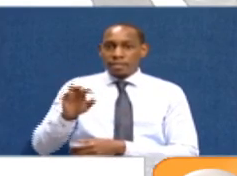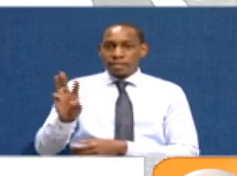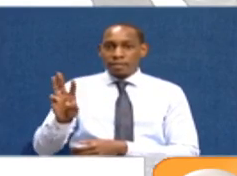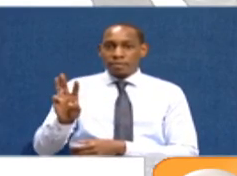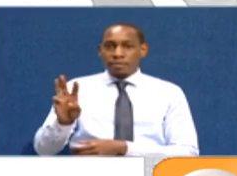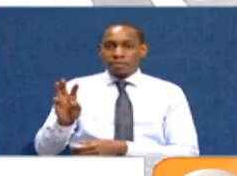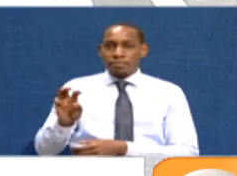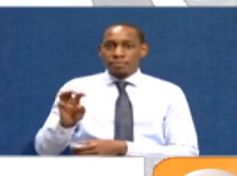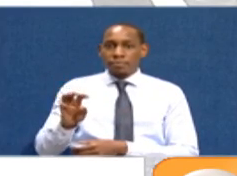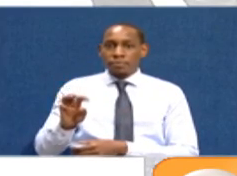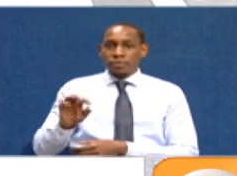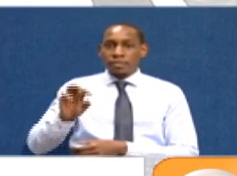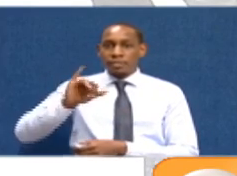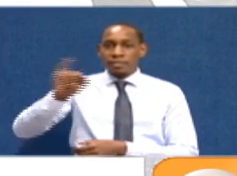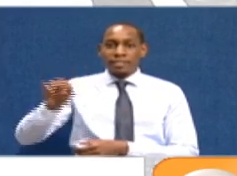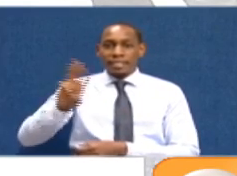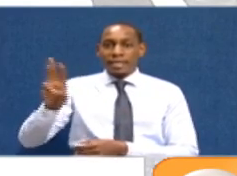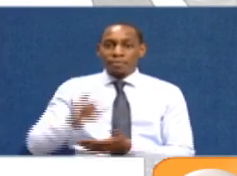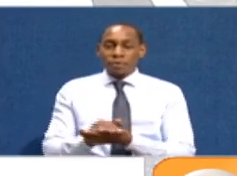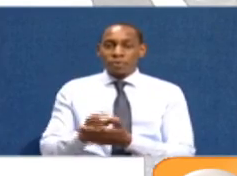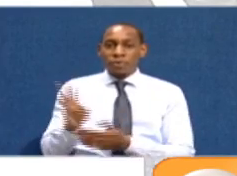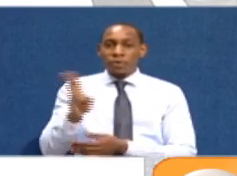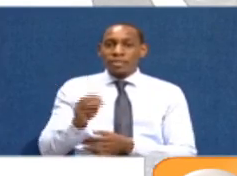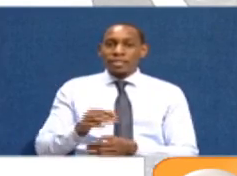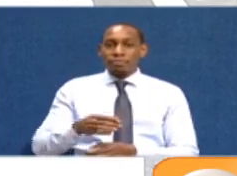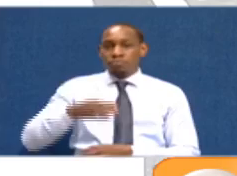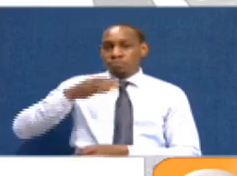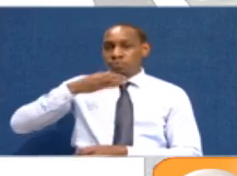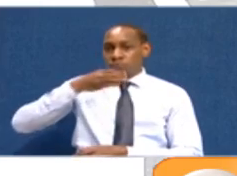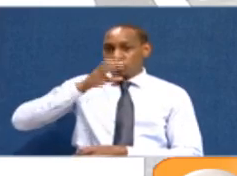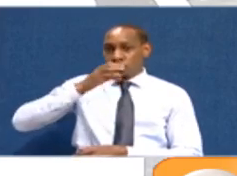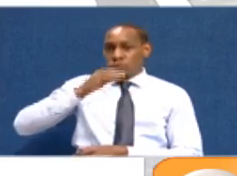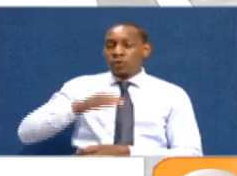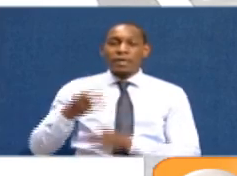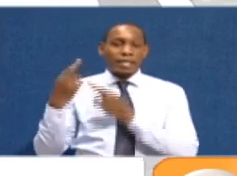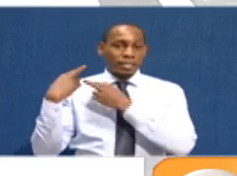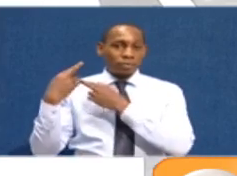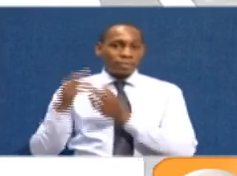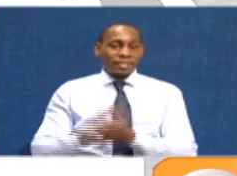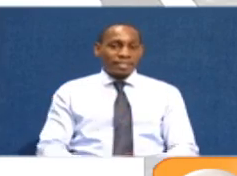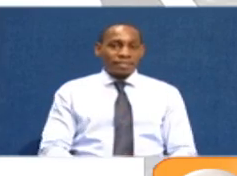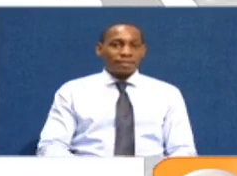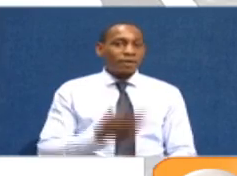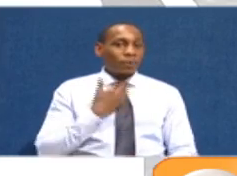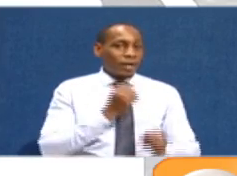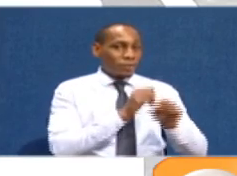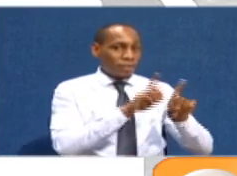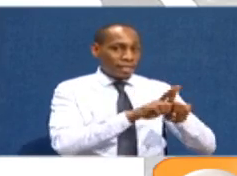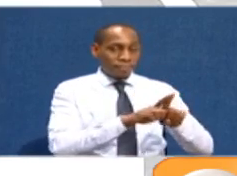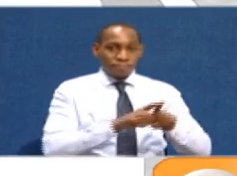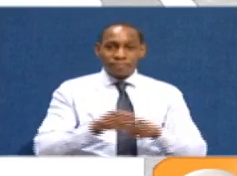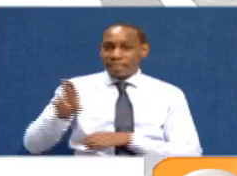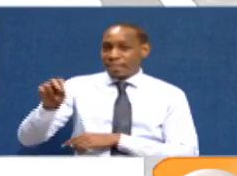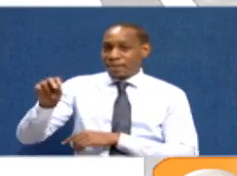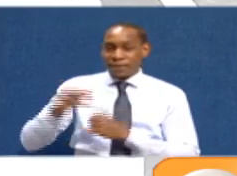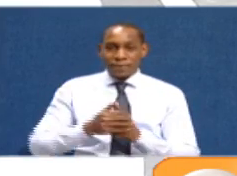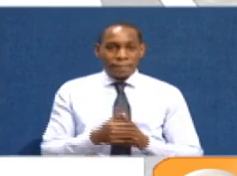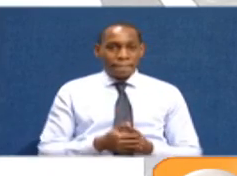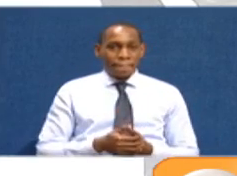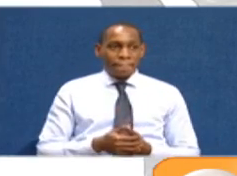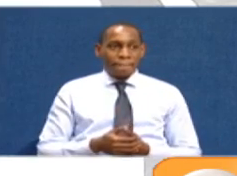go ahead. You want me to do it for you? No, I'm joking. No? Then you really get like Johnny Walker. Yeah, exactly. I love you it. Get kicked